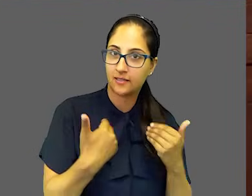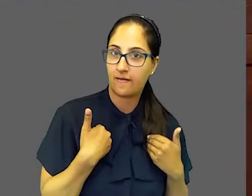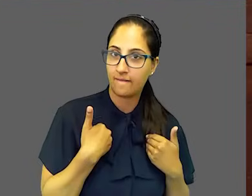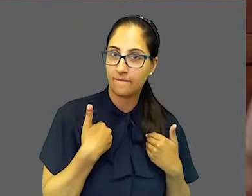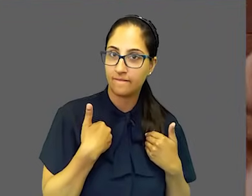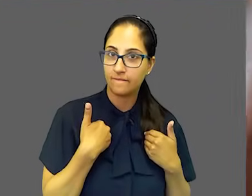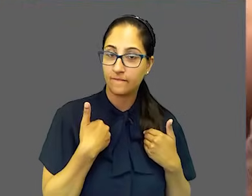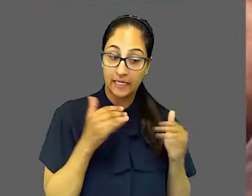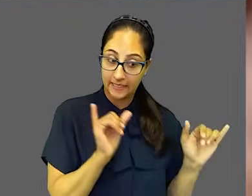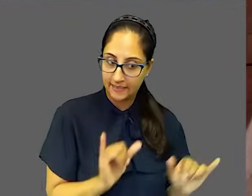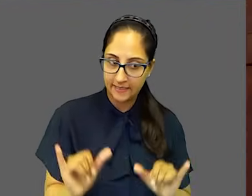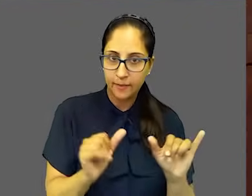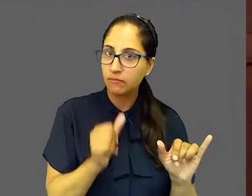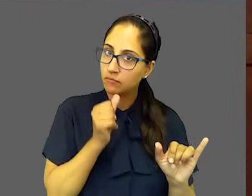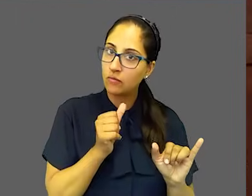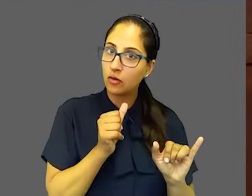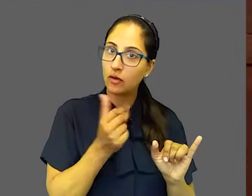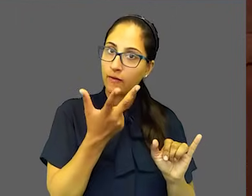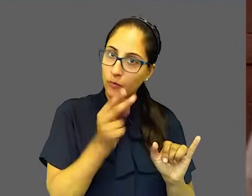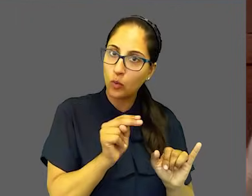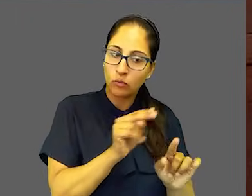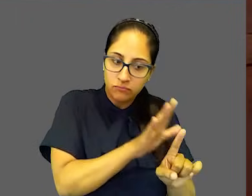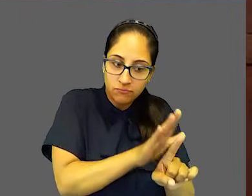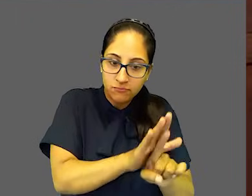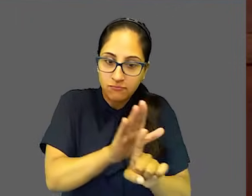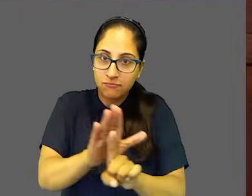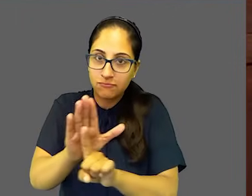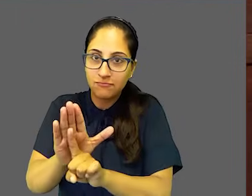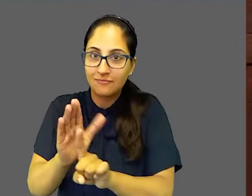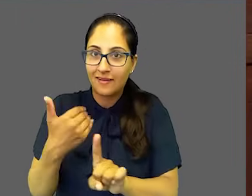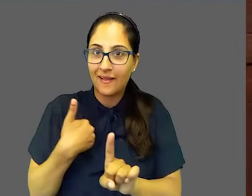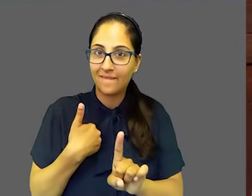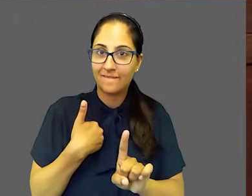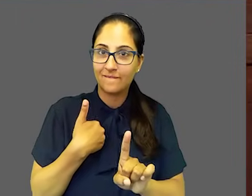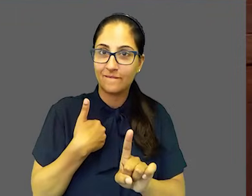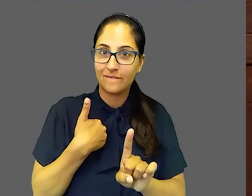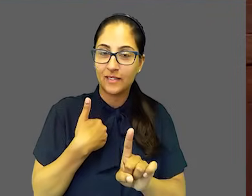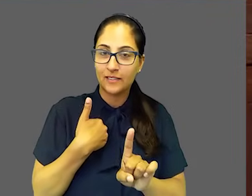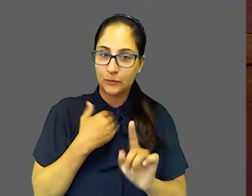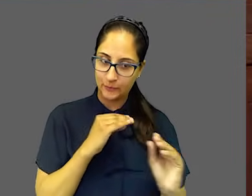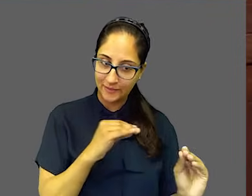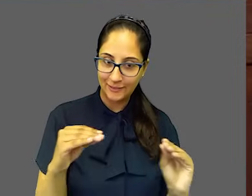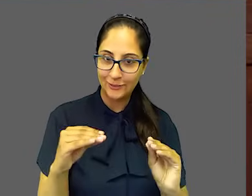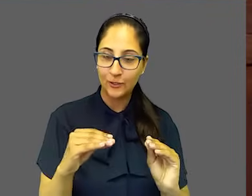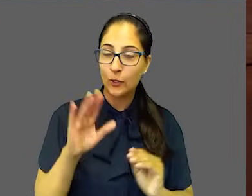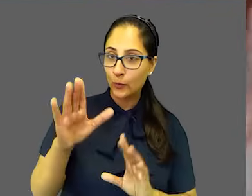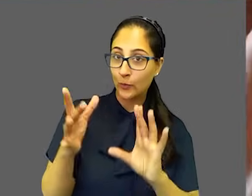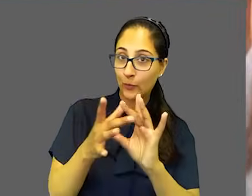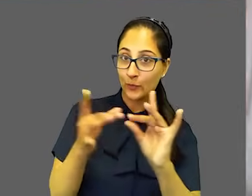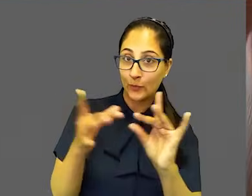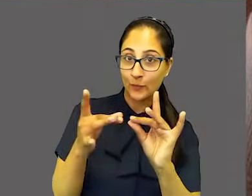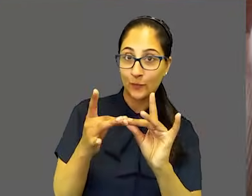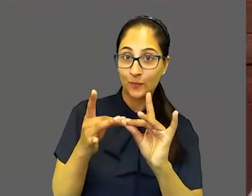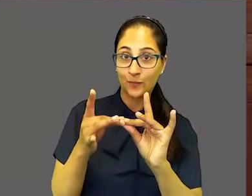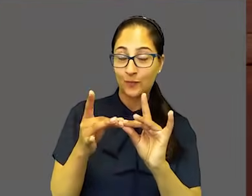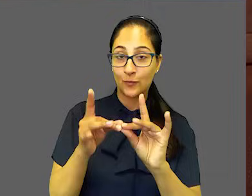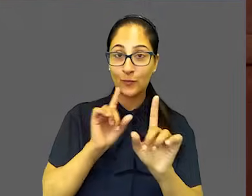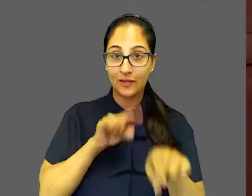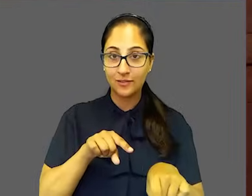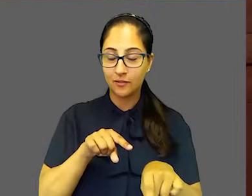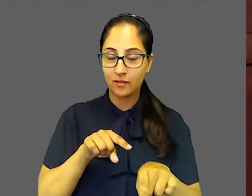say that, that vision you painted for us is quite masterful. And it gives me, goosebumps, which you can't see, the fact